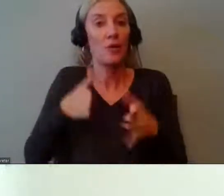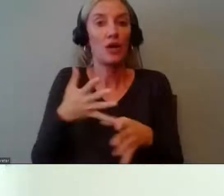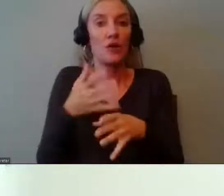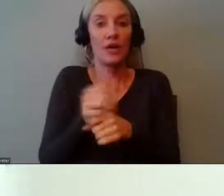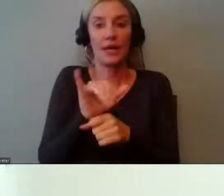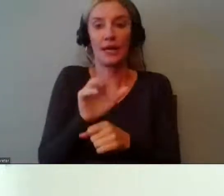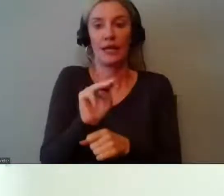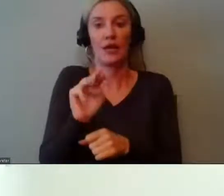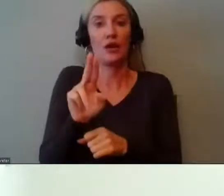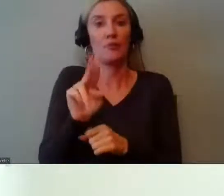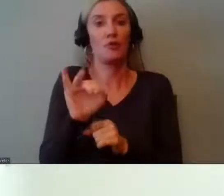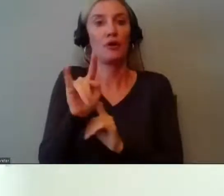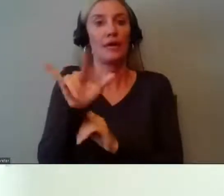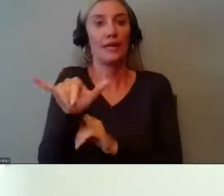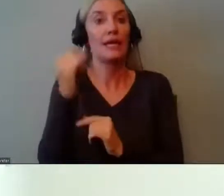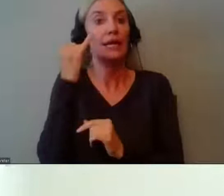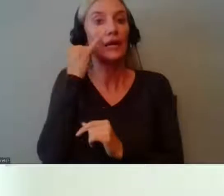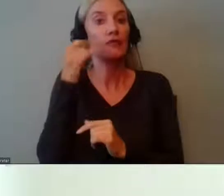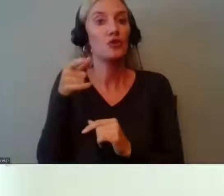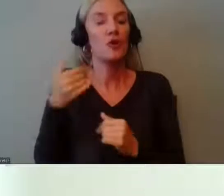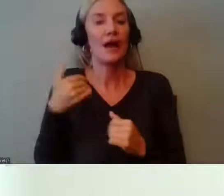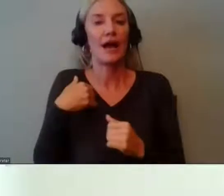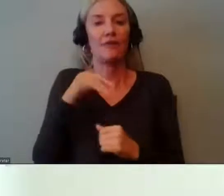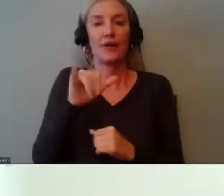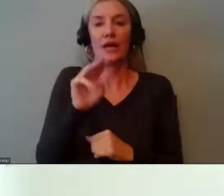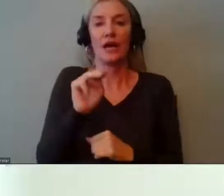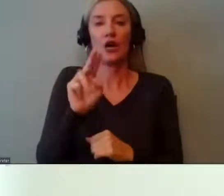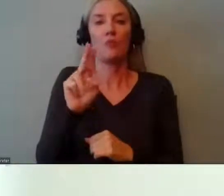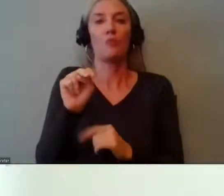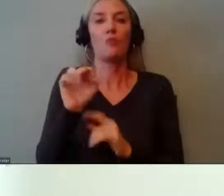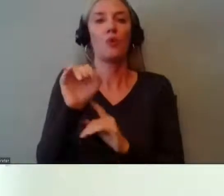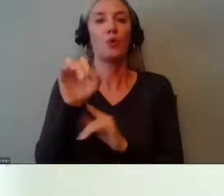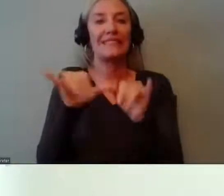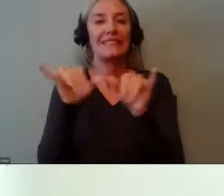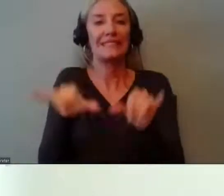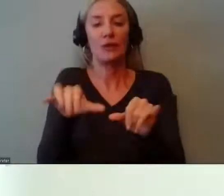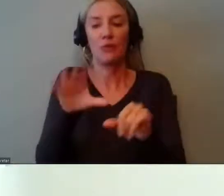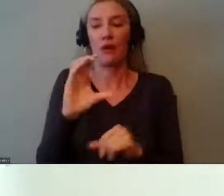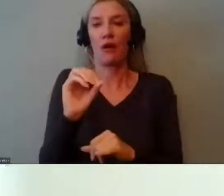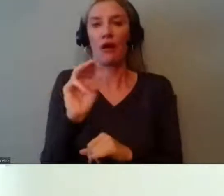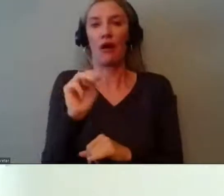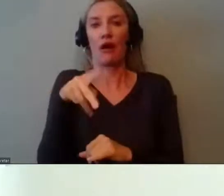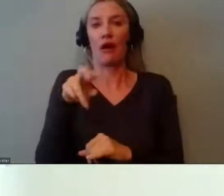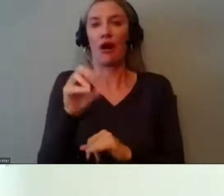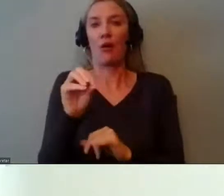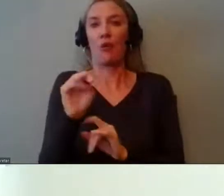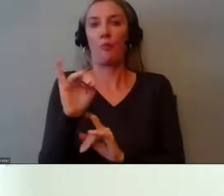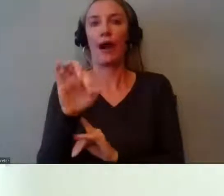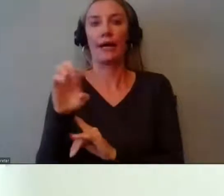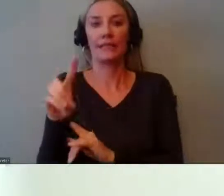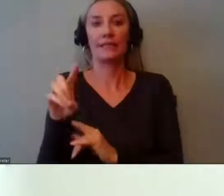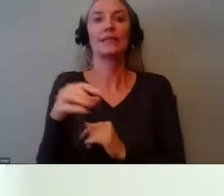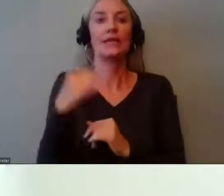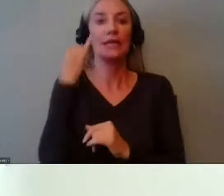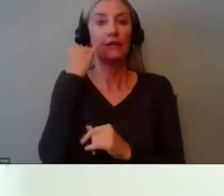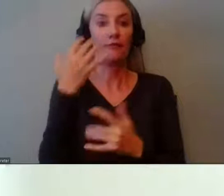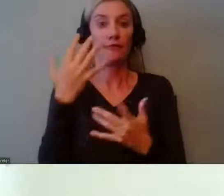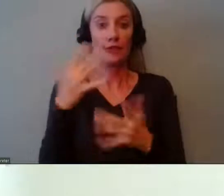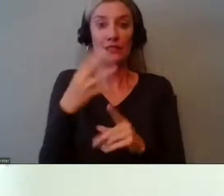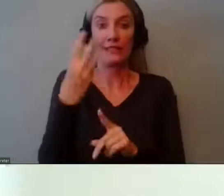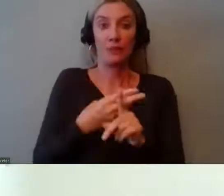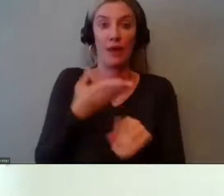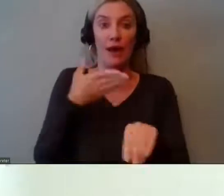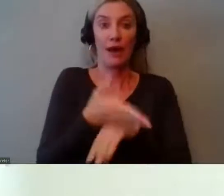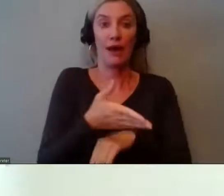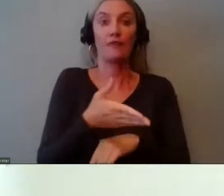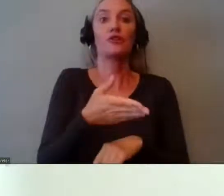immune compromised, or a booster if it's been 2 months since your Johnson & Johnson vaccine, or 6 months